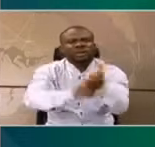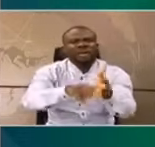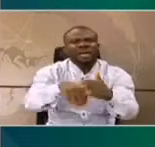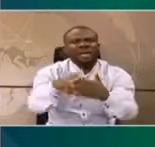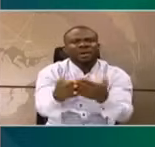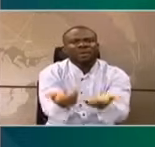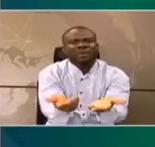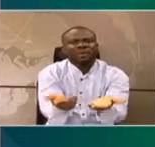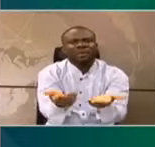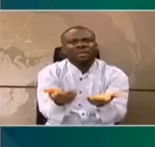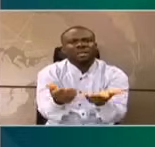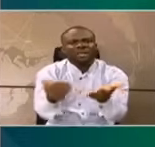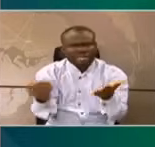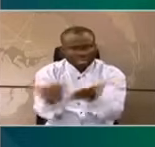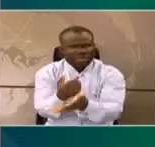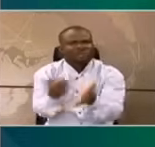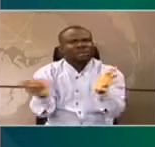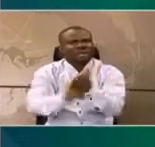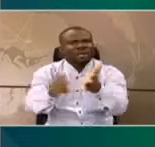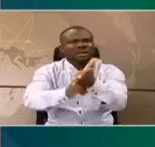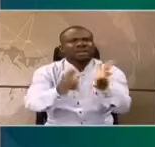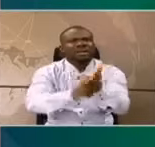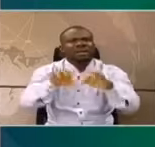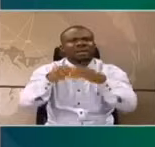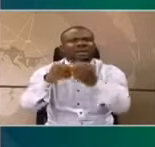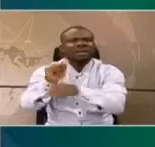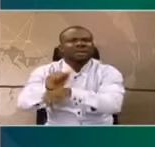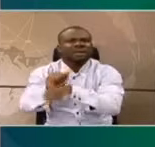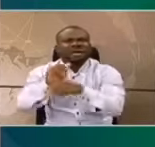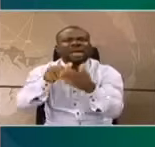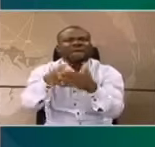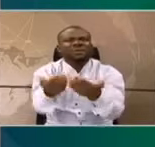There's any registration out, Adelai?